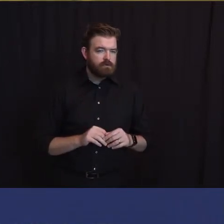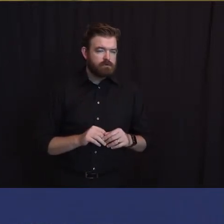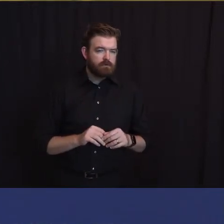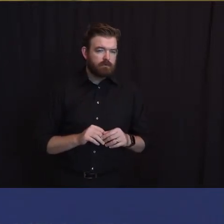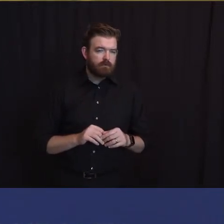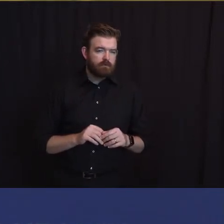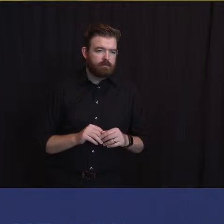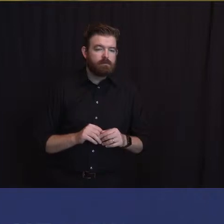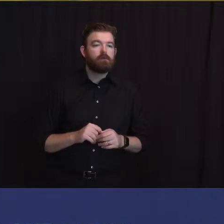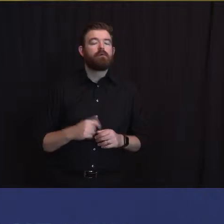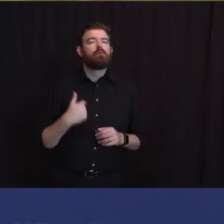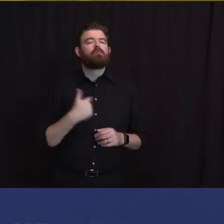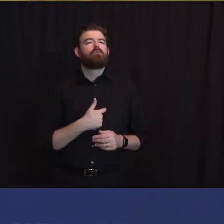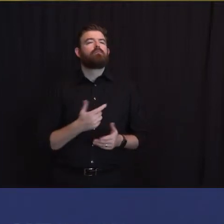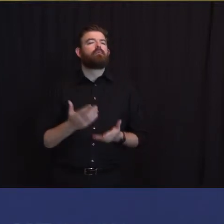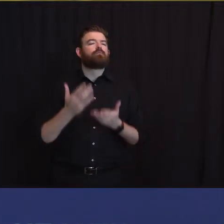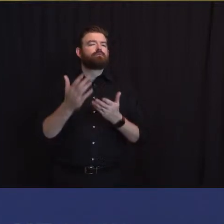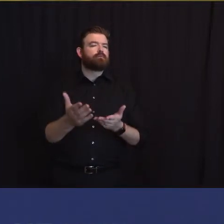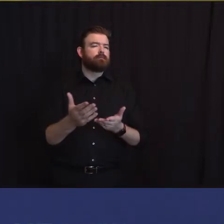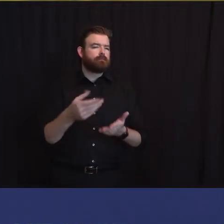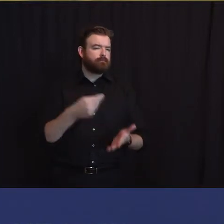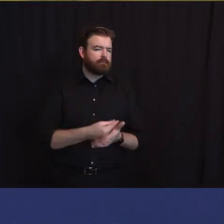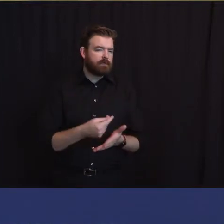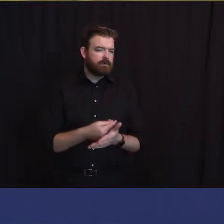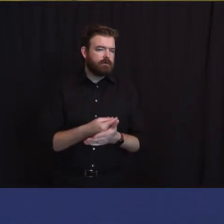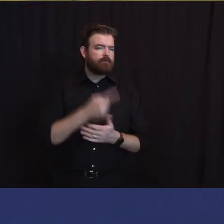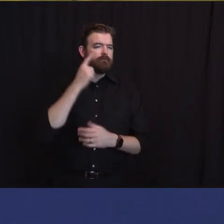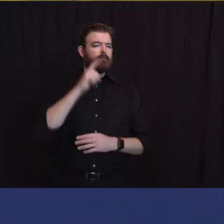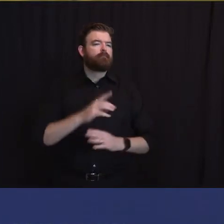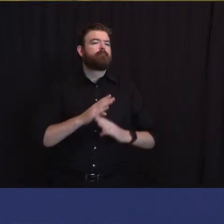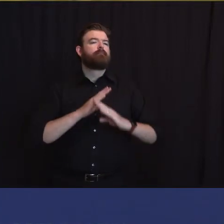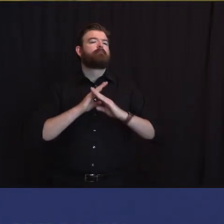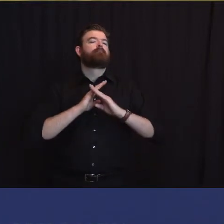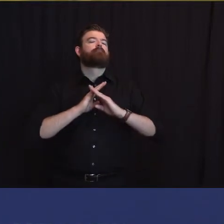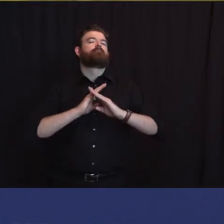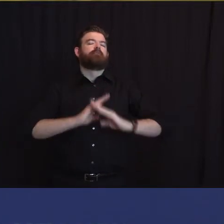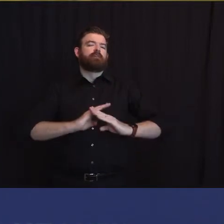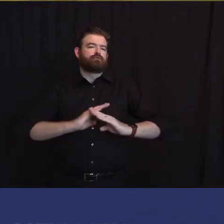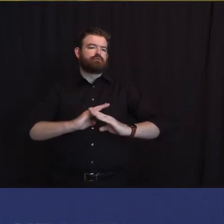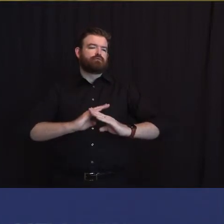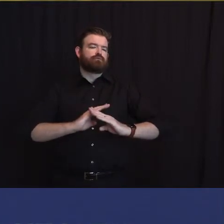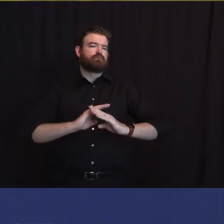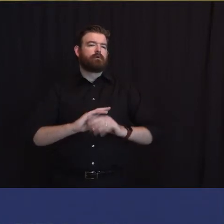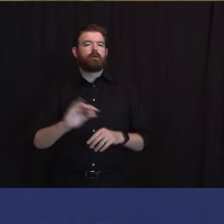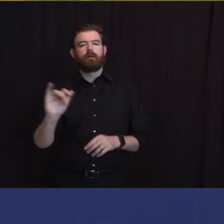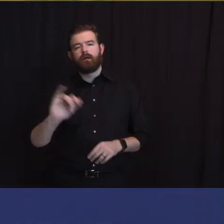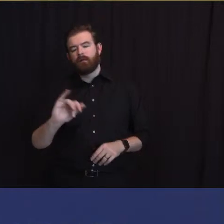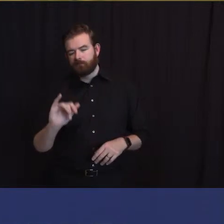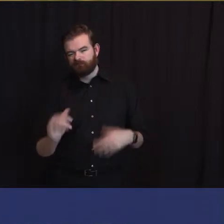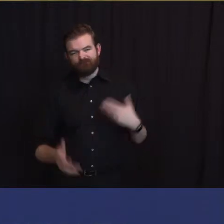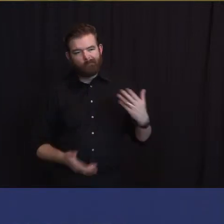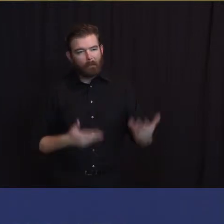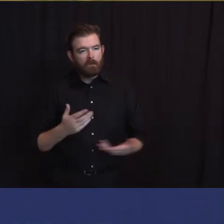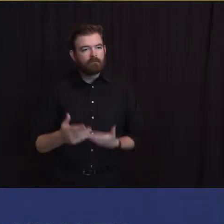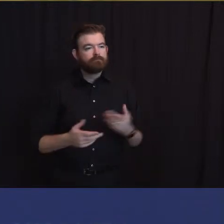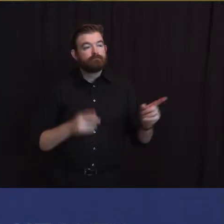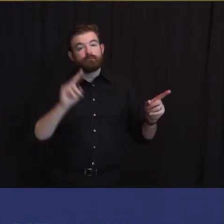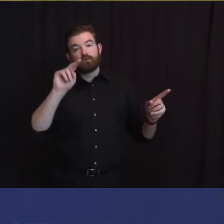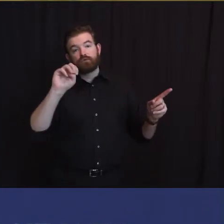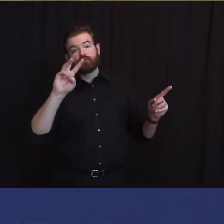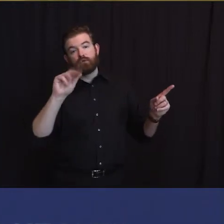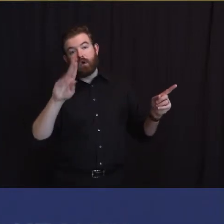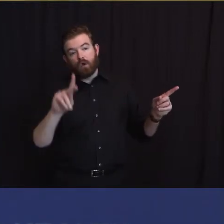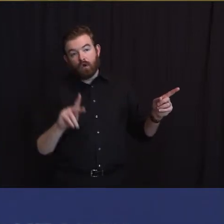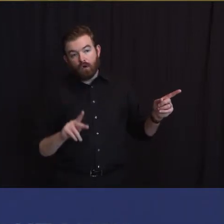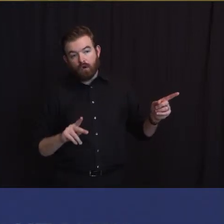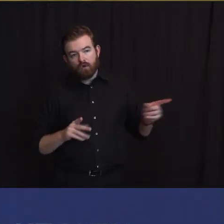of preemptive intervention. The Newark Street Gang model to